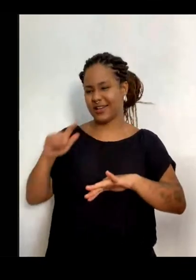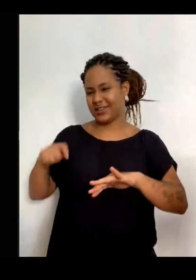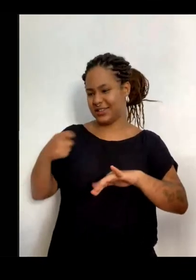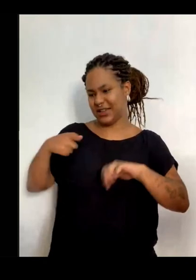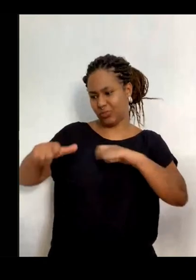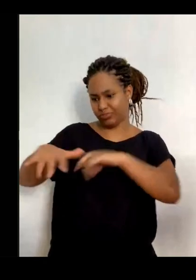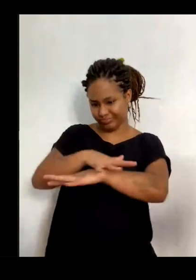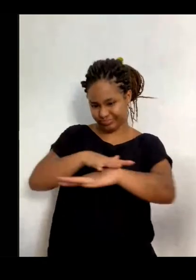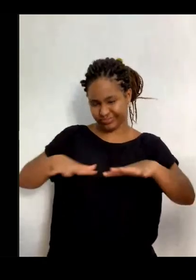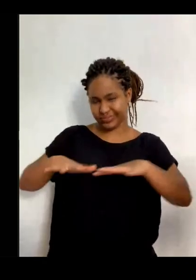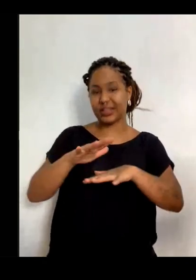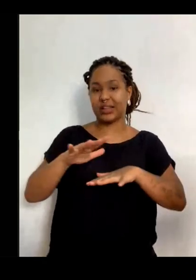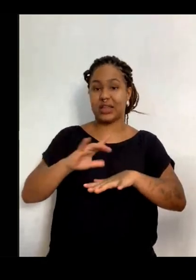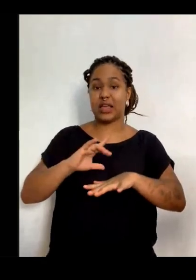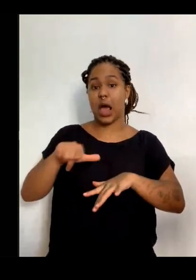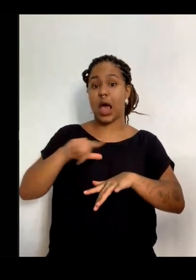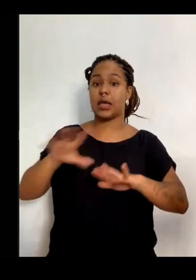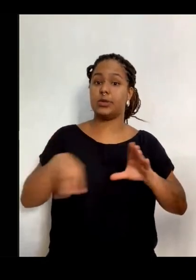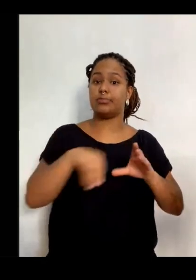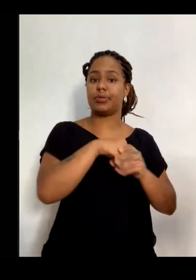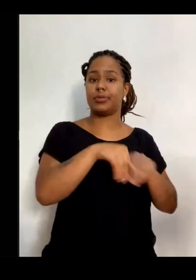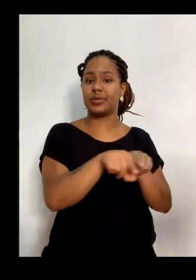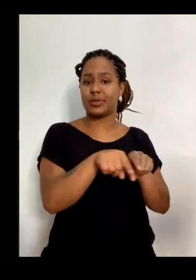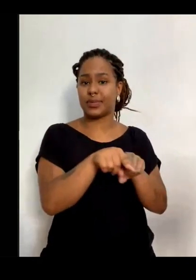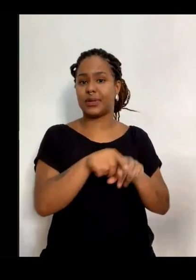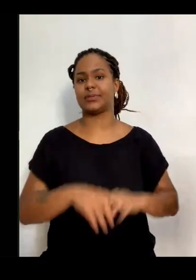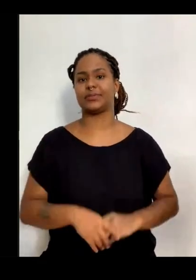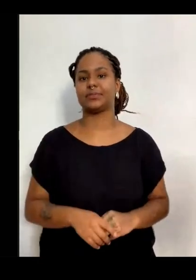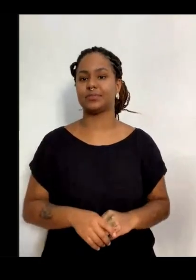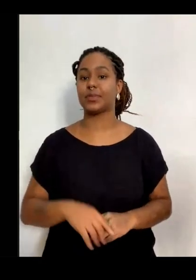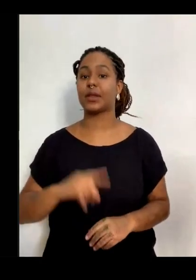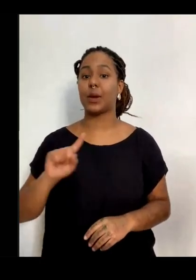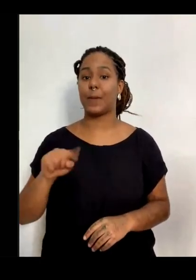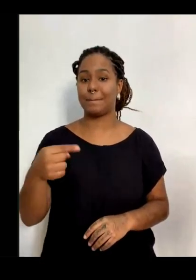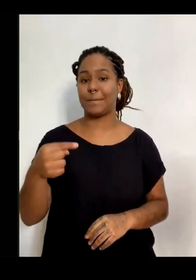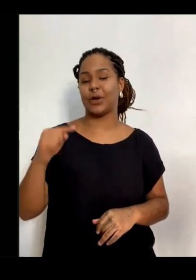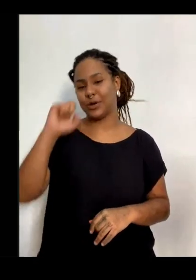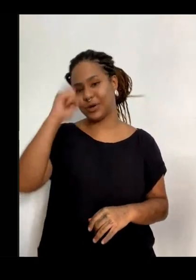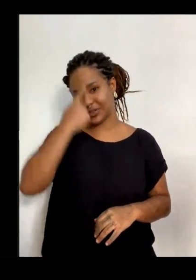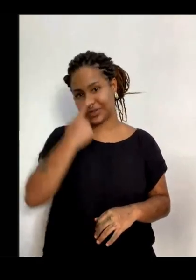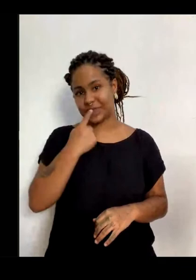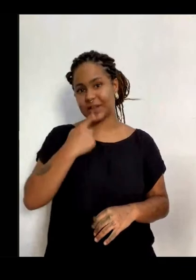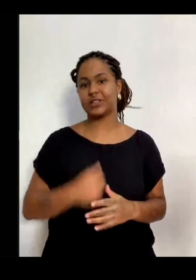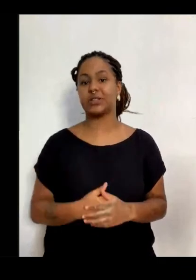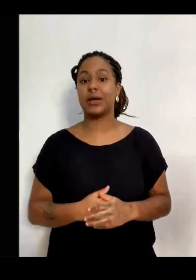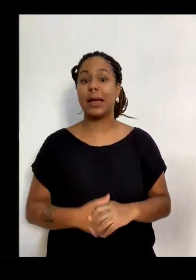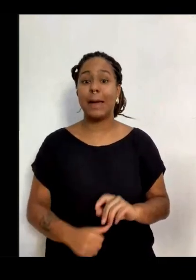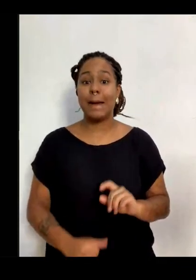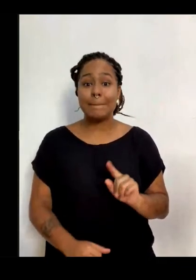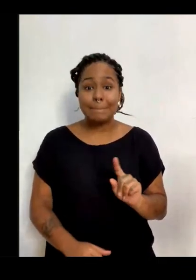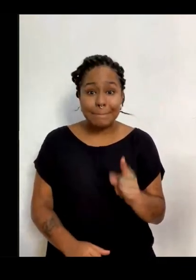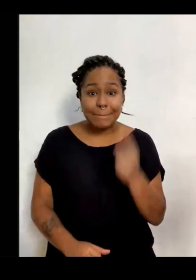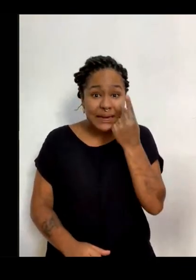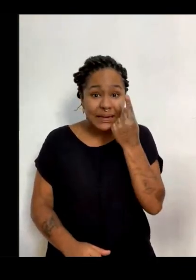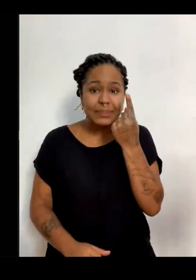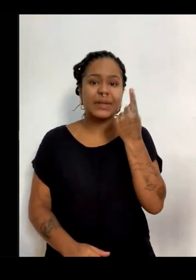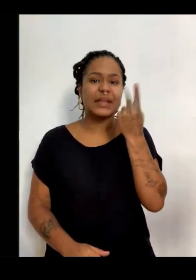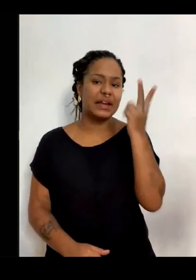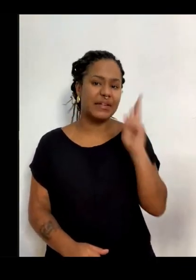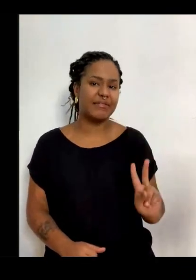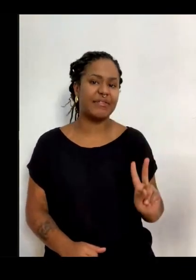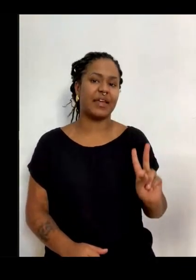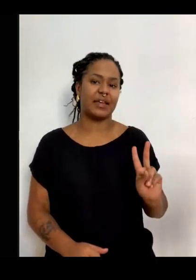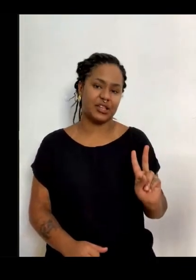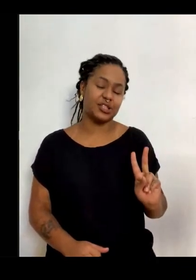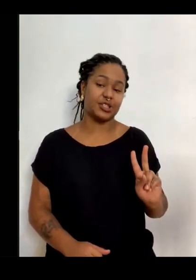it was the first time anybody had placed my atmospheres in the context of land art